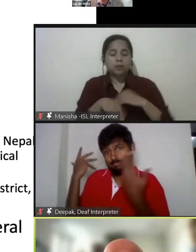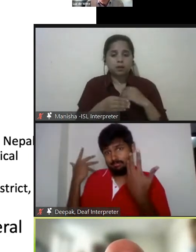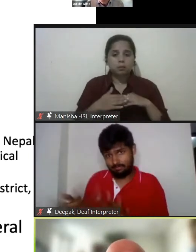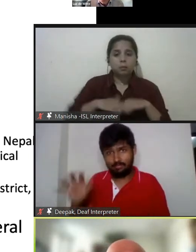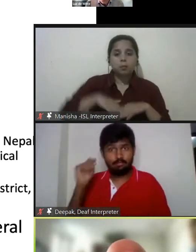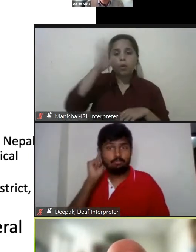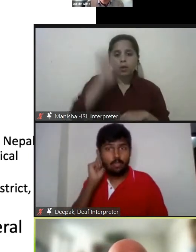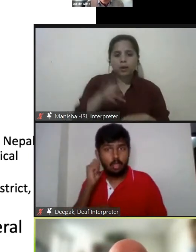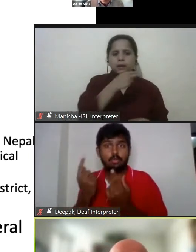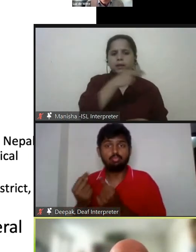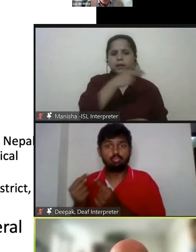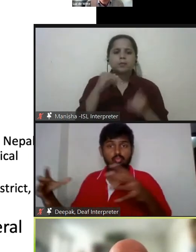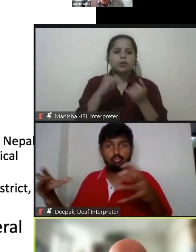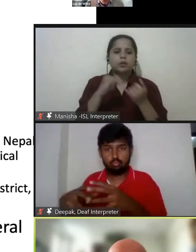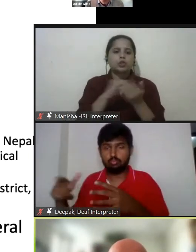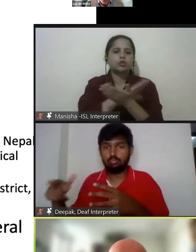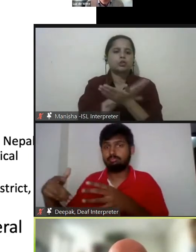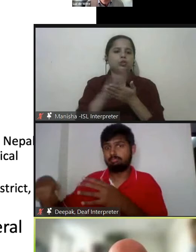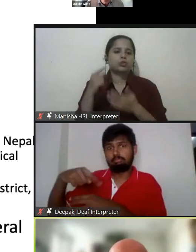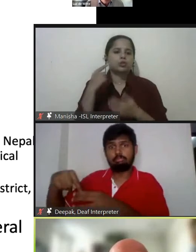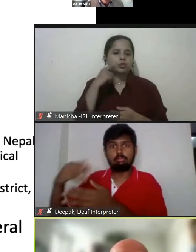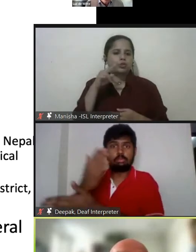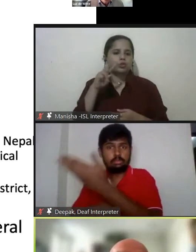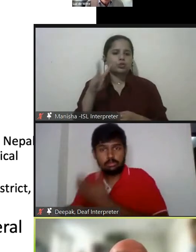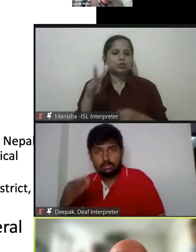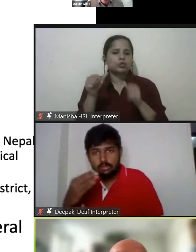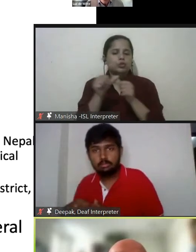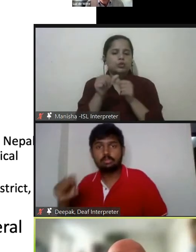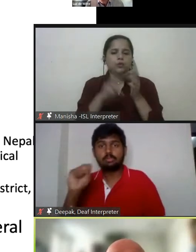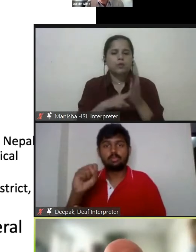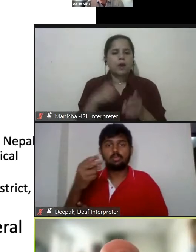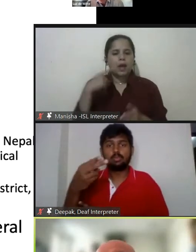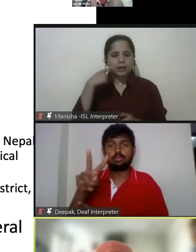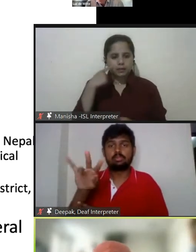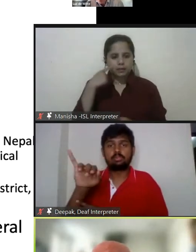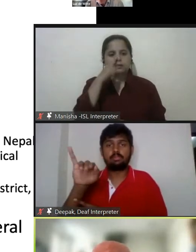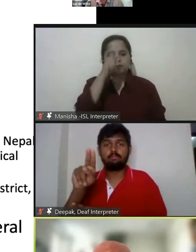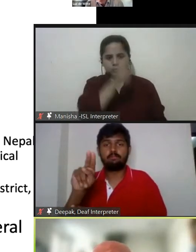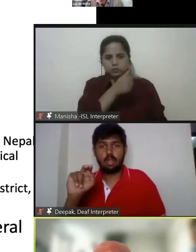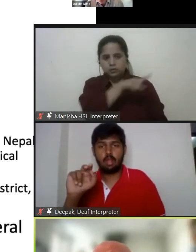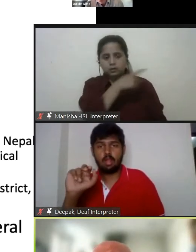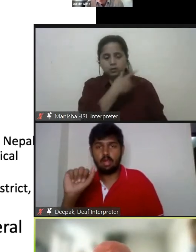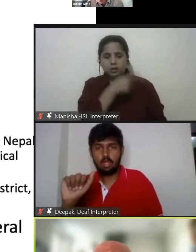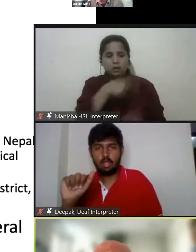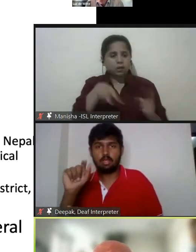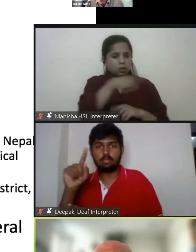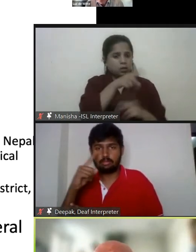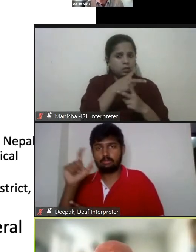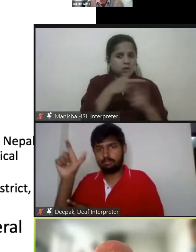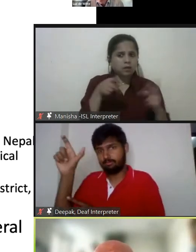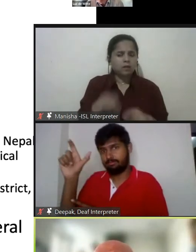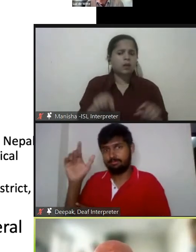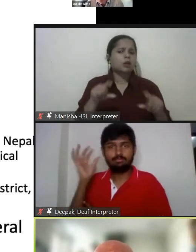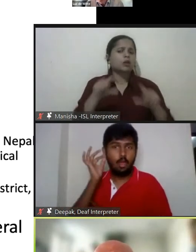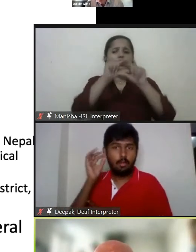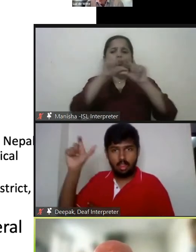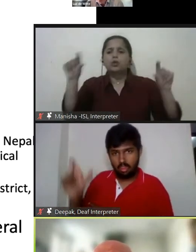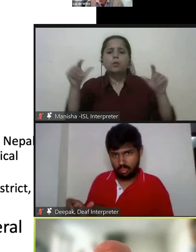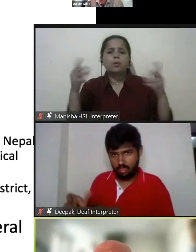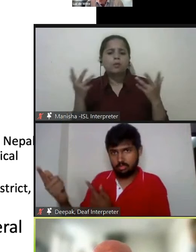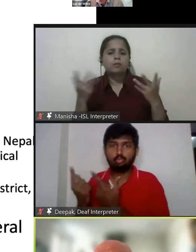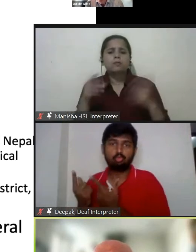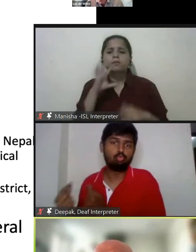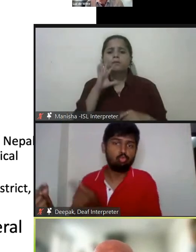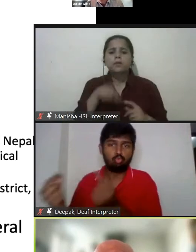Gupta, and she wrote an excellent PhD thesis calling Invisible Lives. And that title tells exactly what the